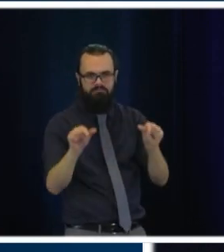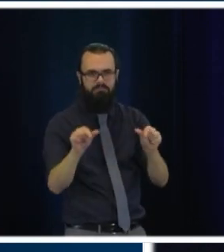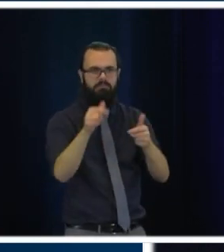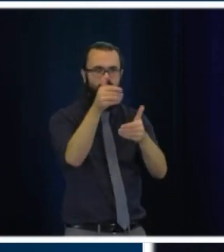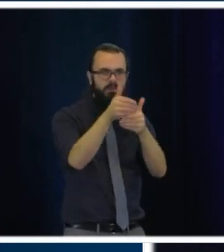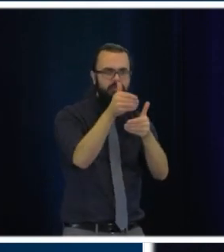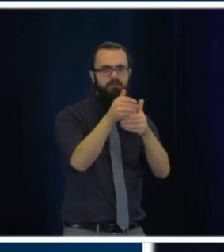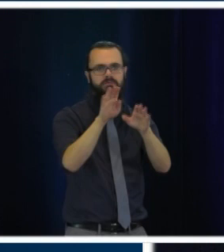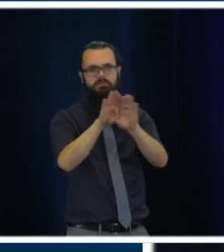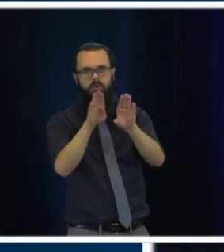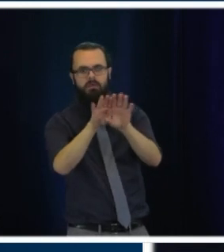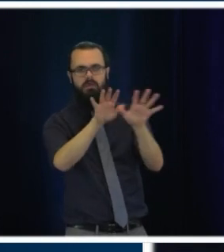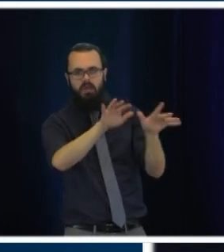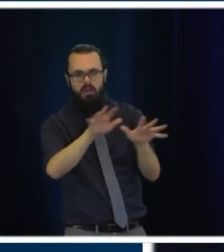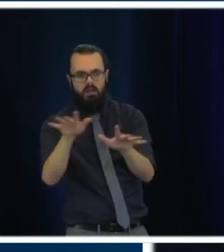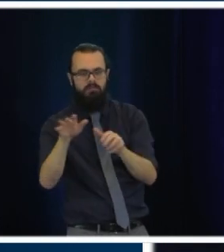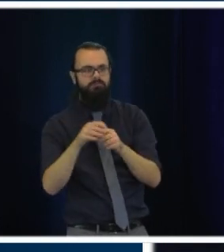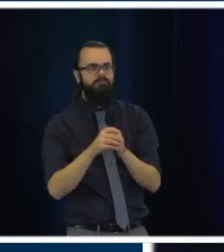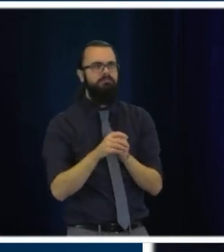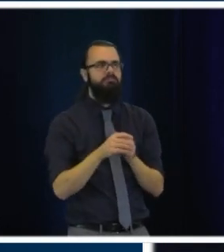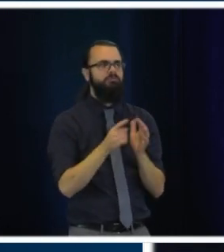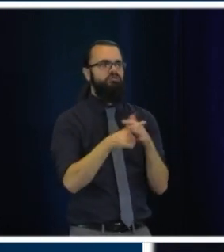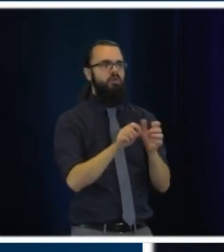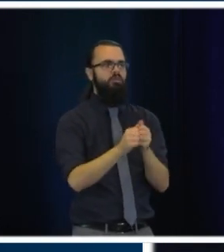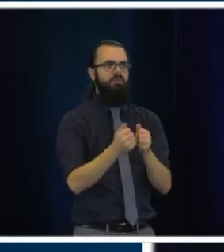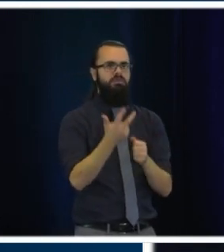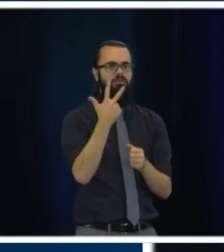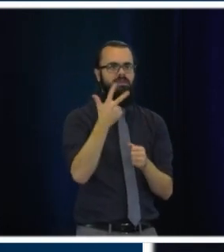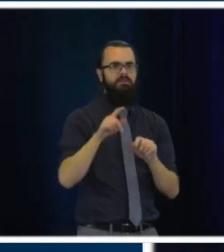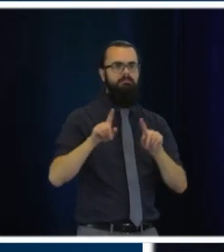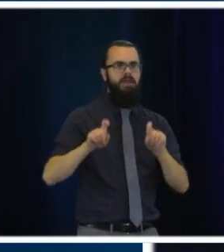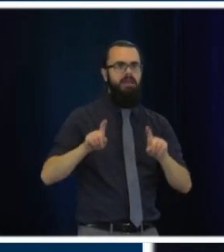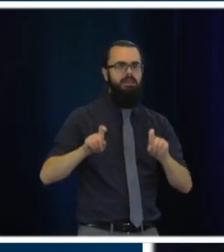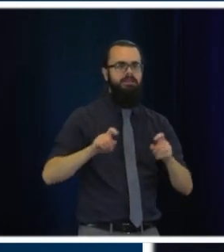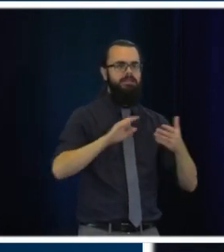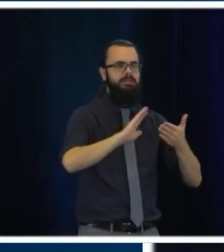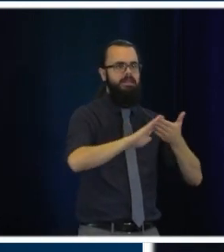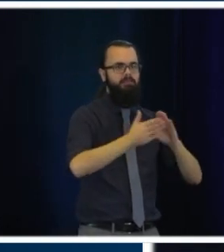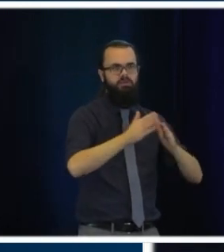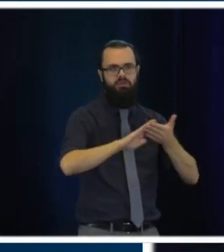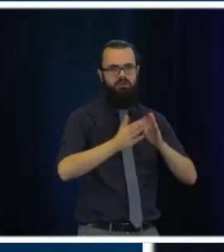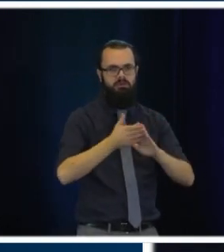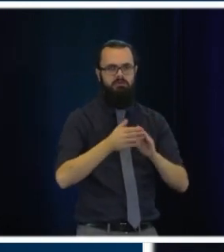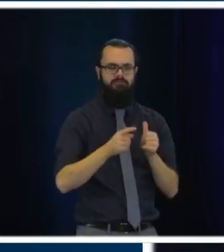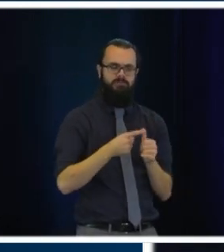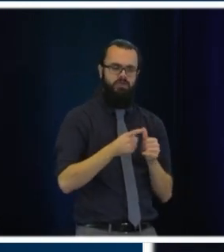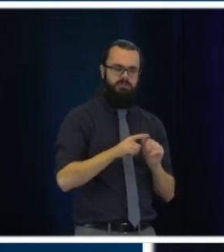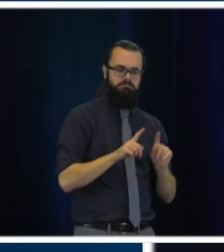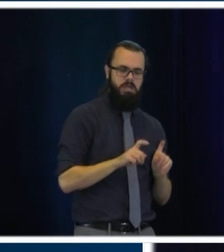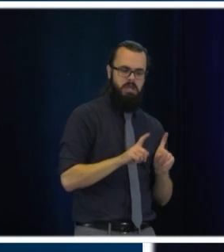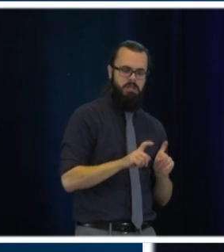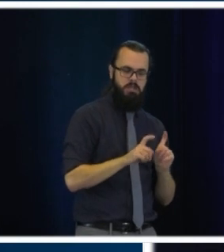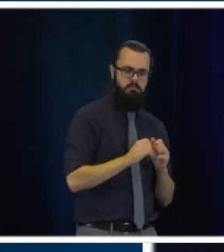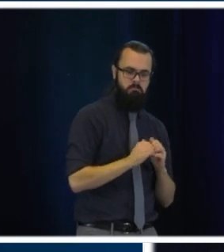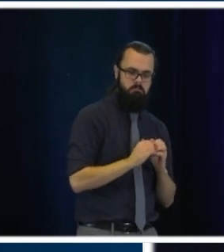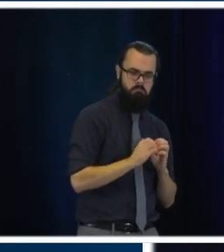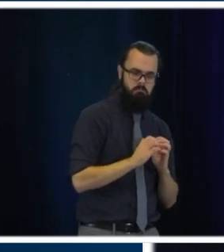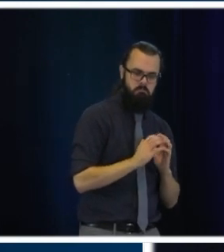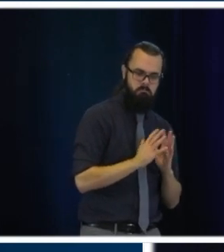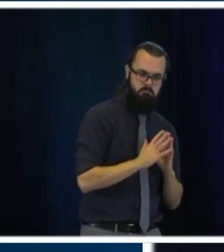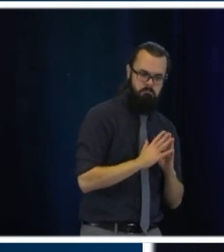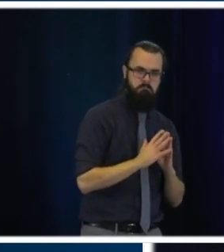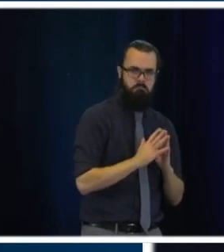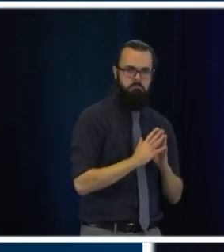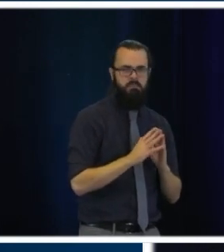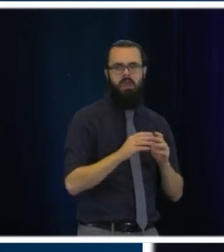everywhere. We picked these neighborhoods based on what we knew in terms of the number of children in those areas and the age of the